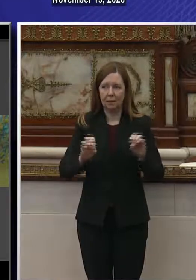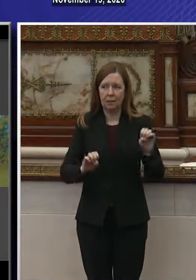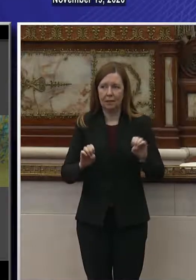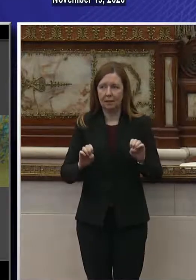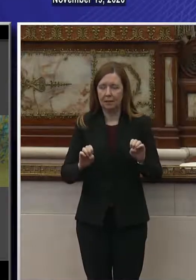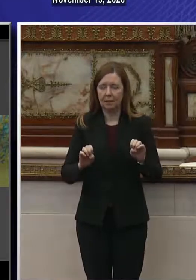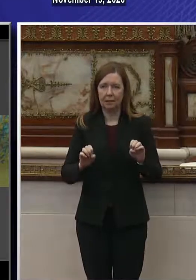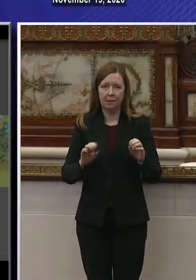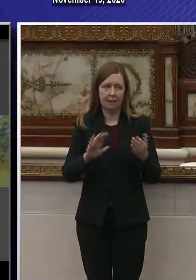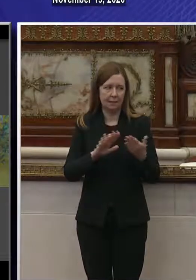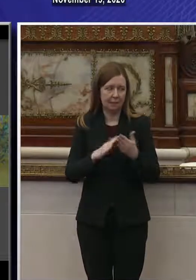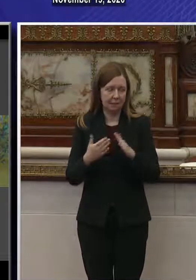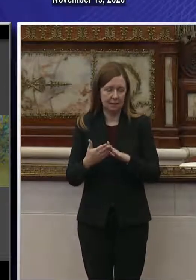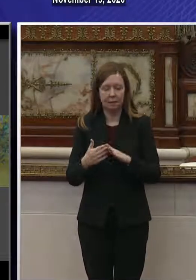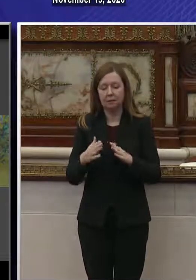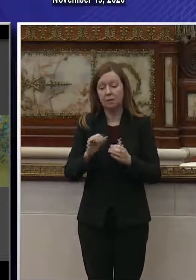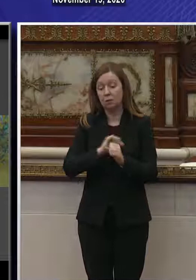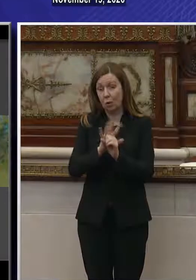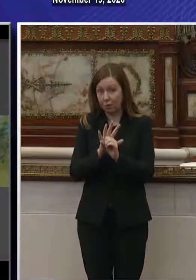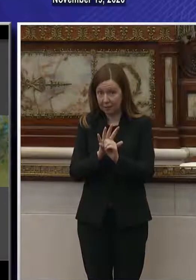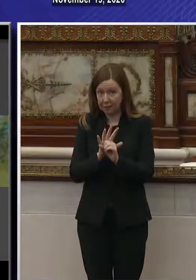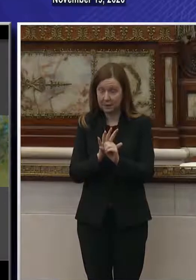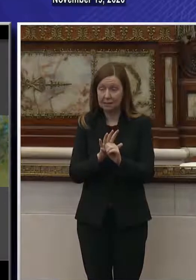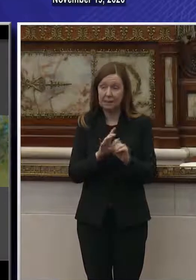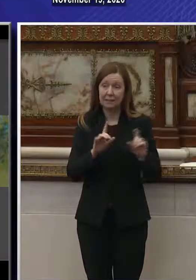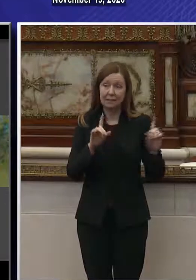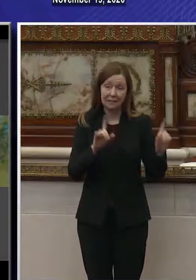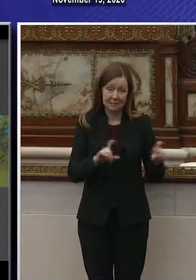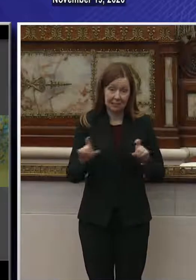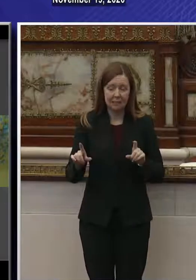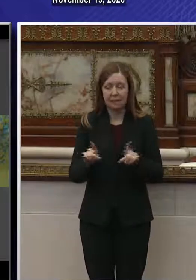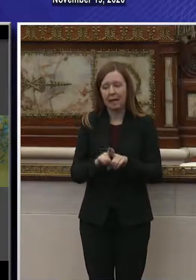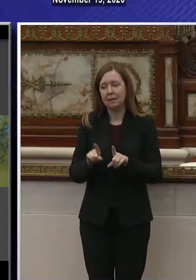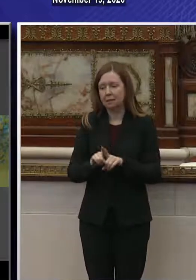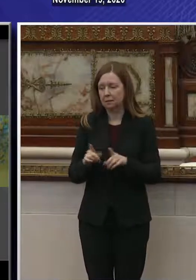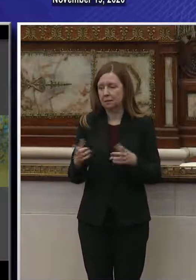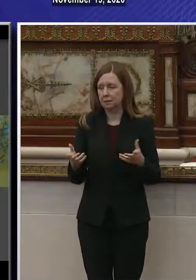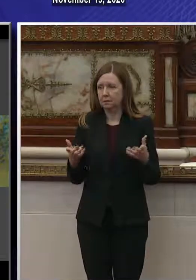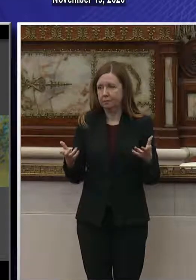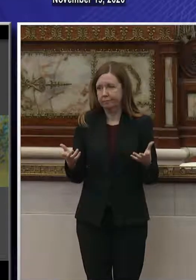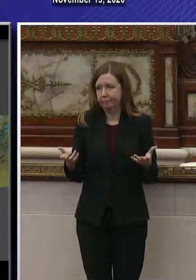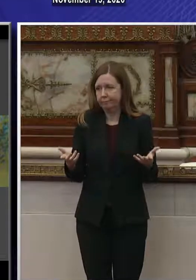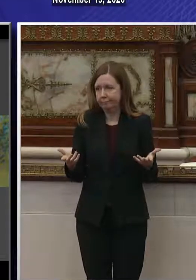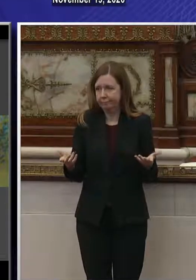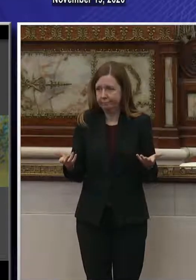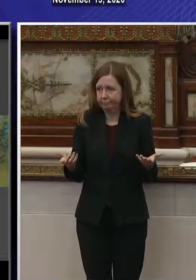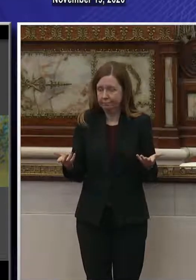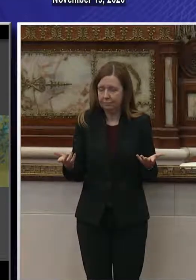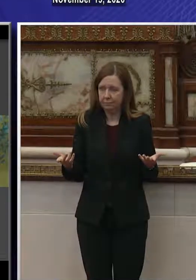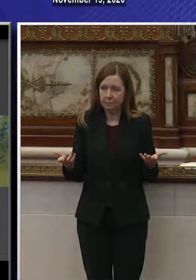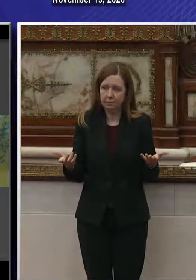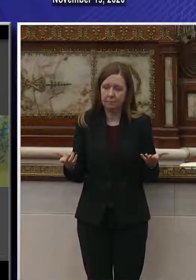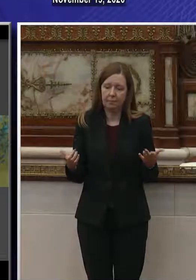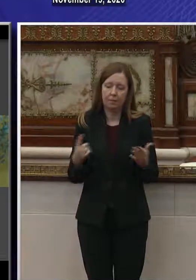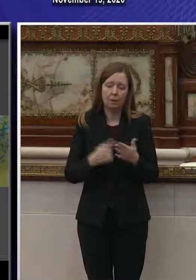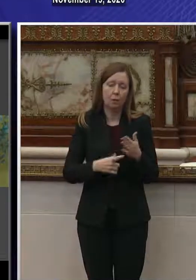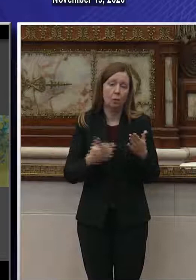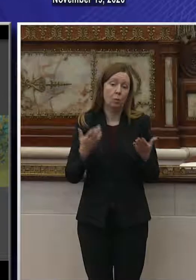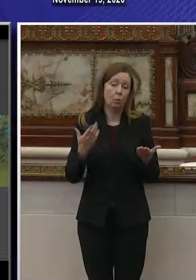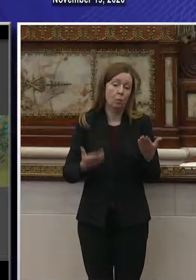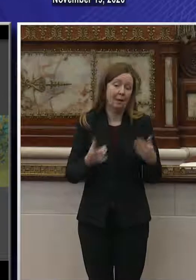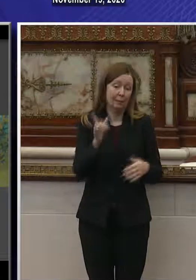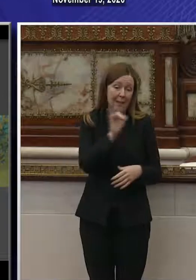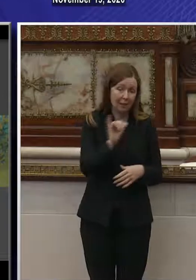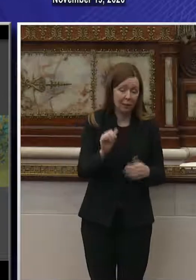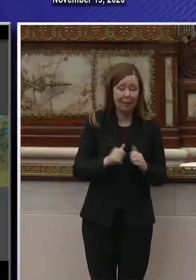city's COVID testing, as a precursor, to what it might look like, or how you might